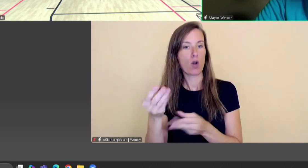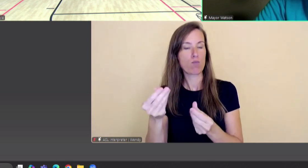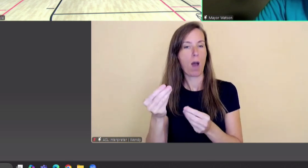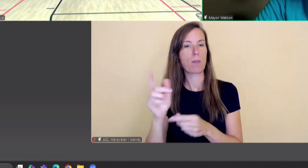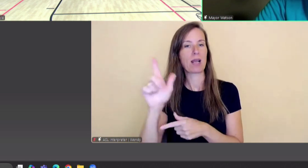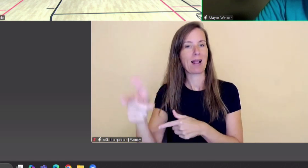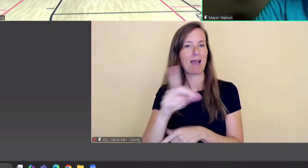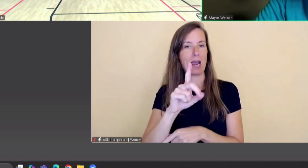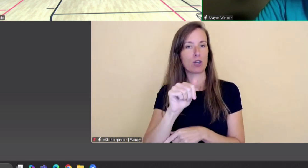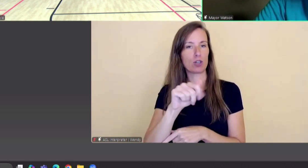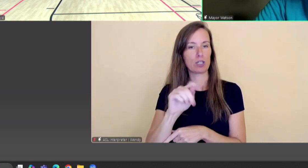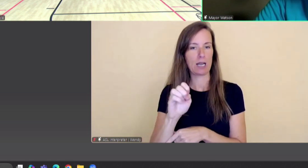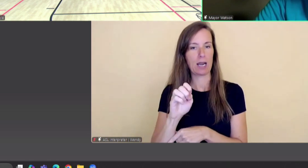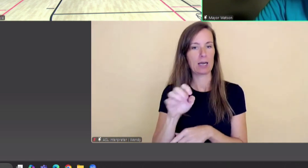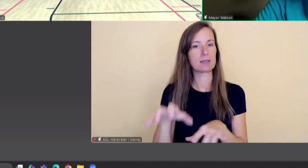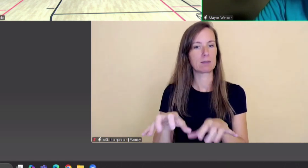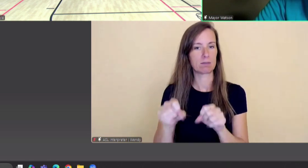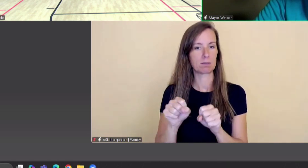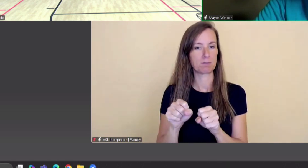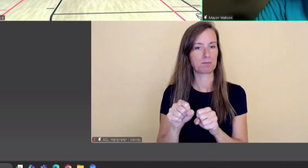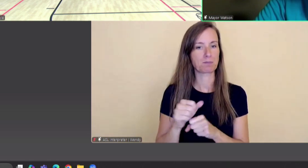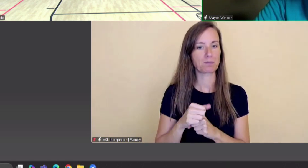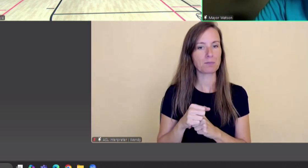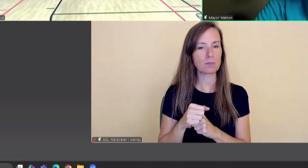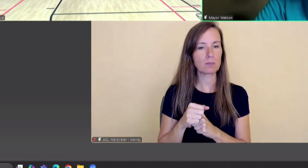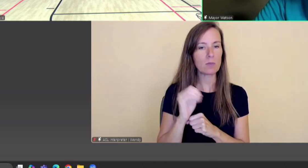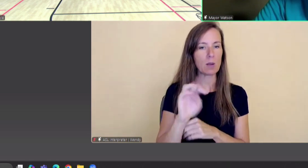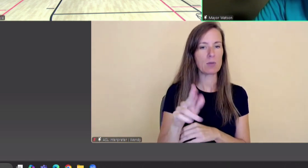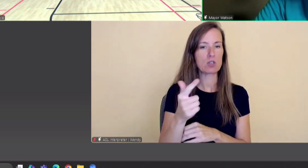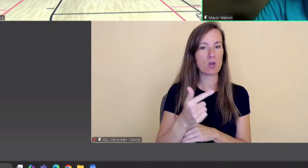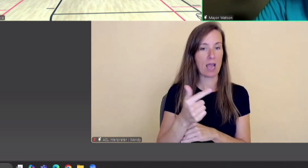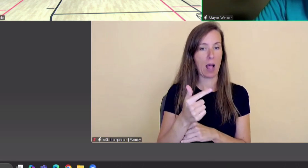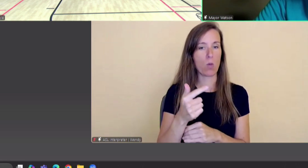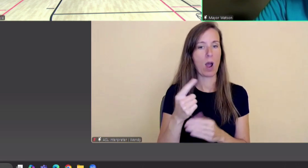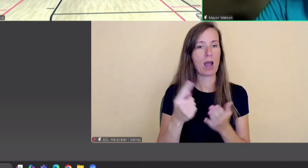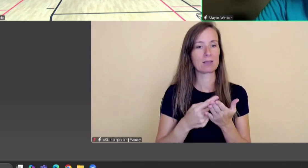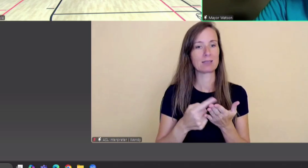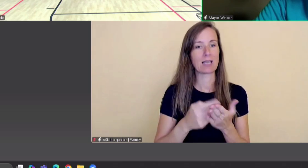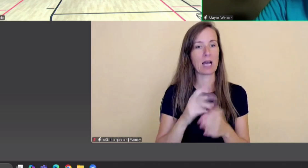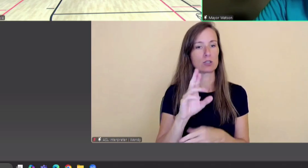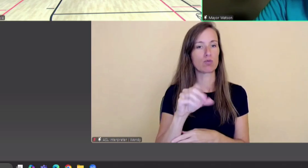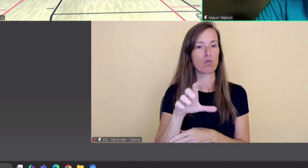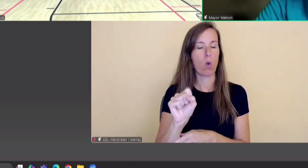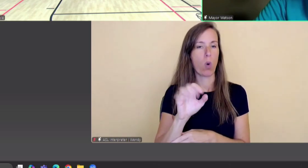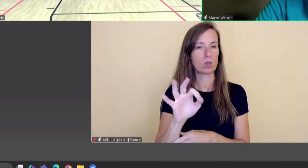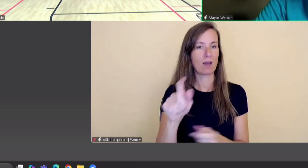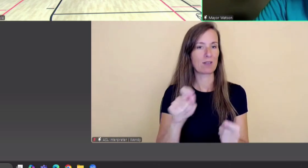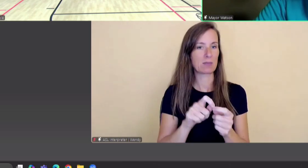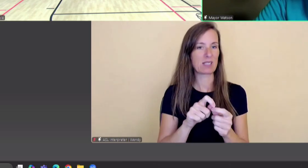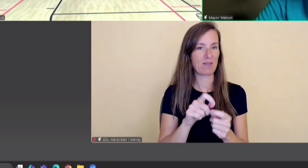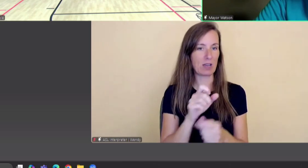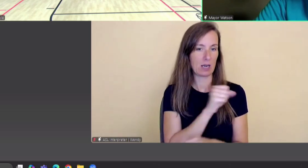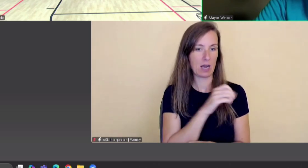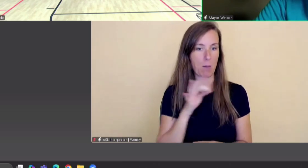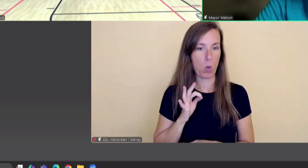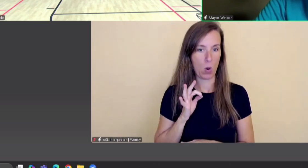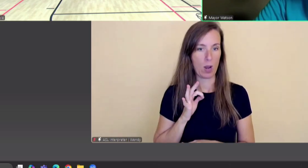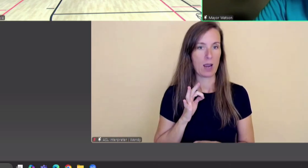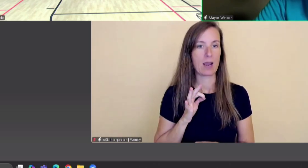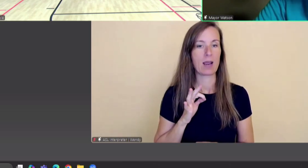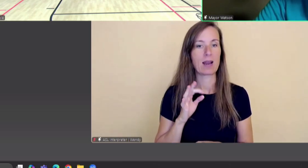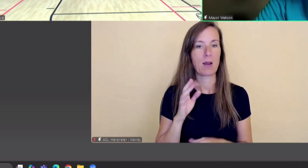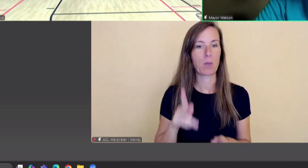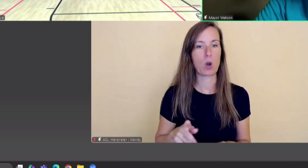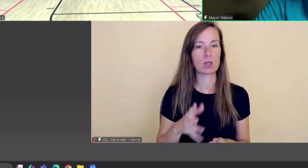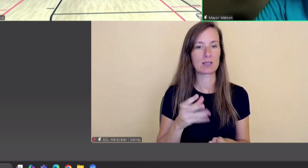Mr. Galloway discussed the roles of a specific employee and provided an update on the employee's progress in